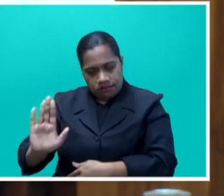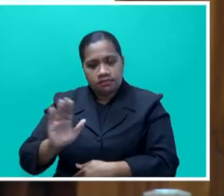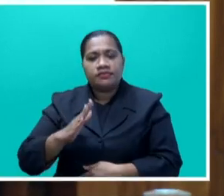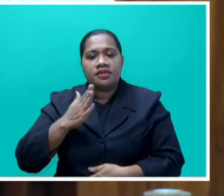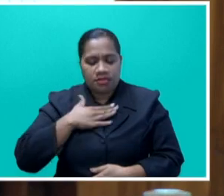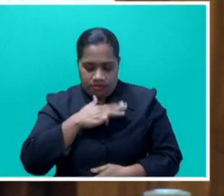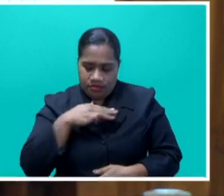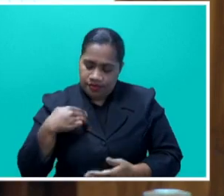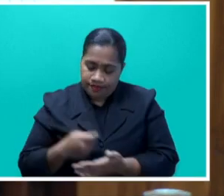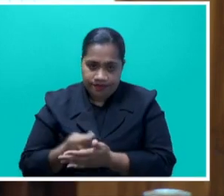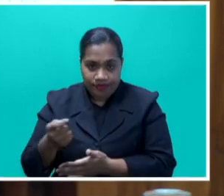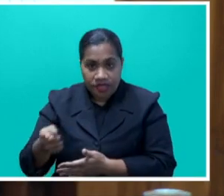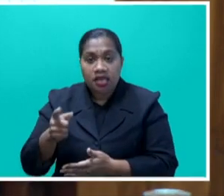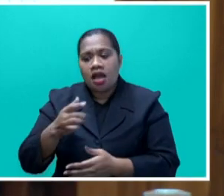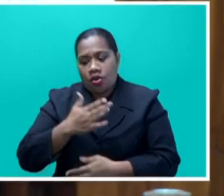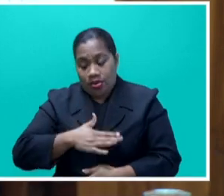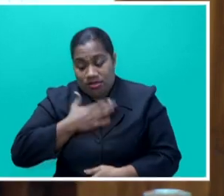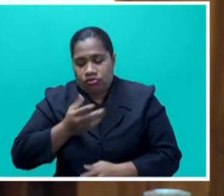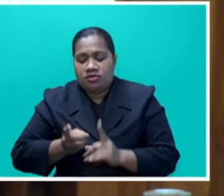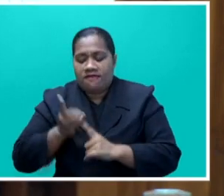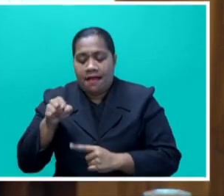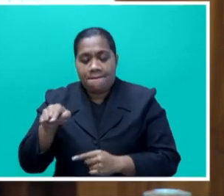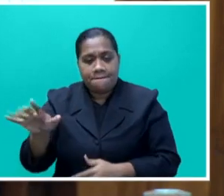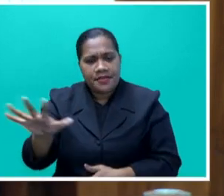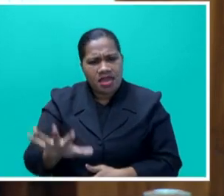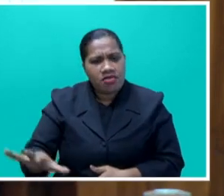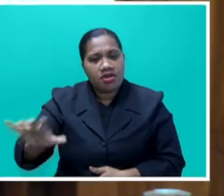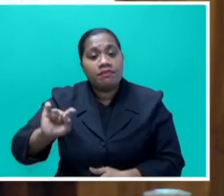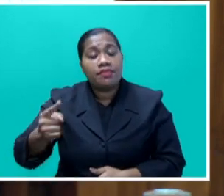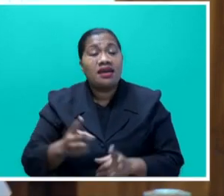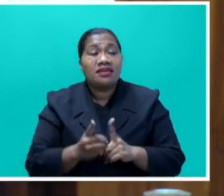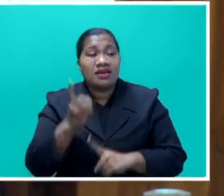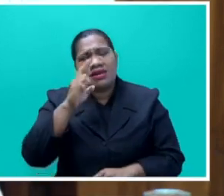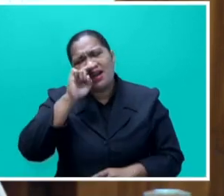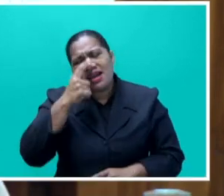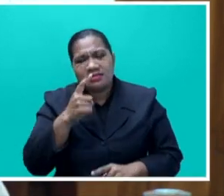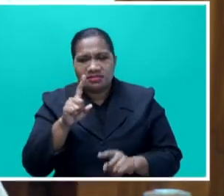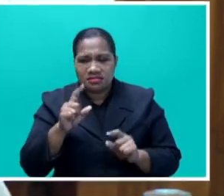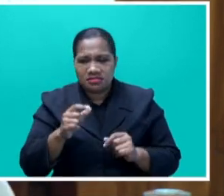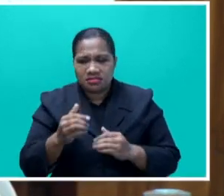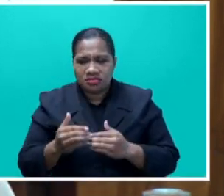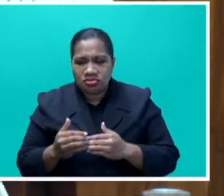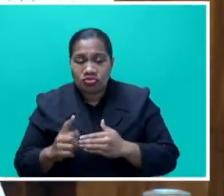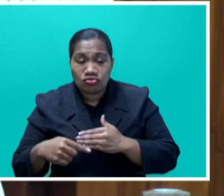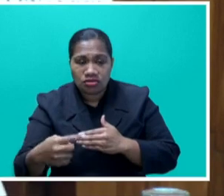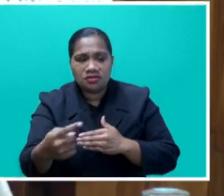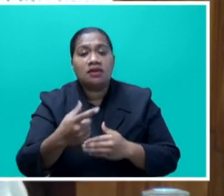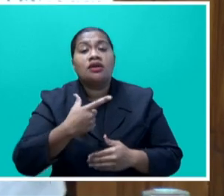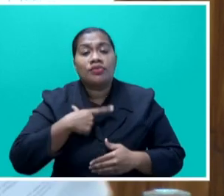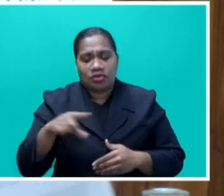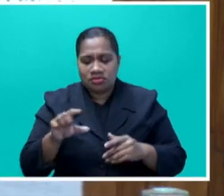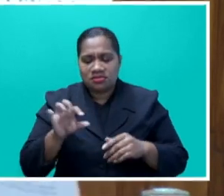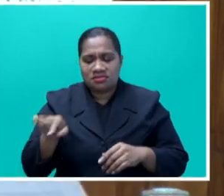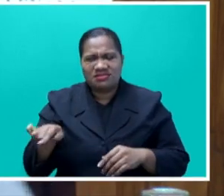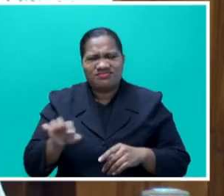Our interest is to develop that area, but development could not proceed because of a dispute, Mr. Speaker,